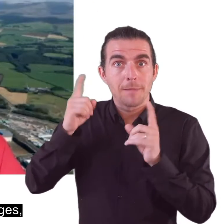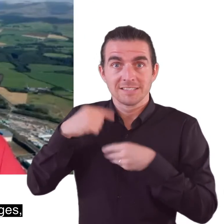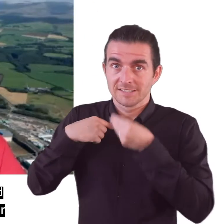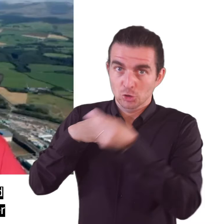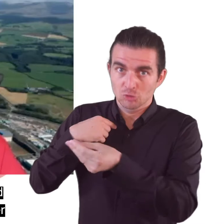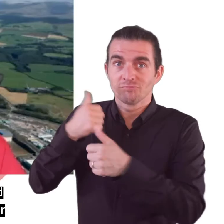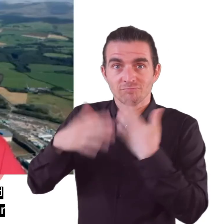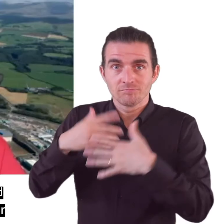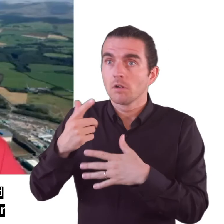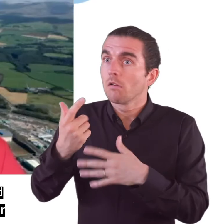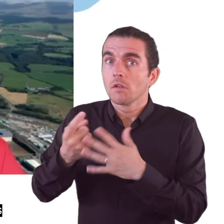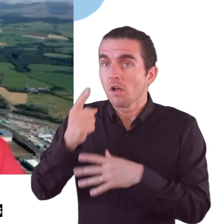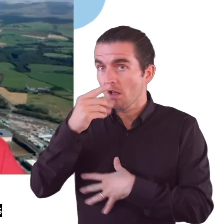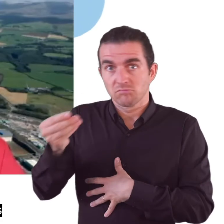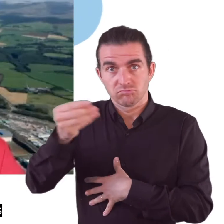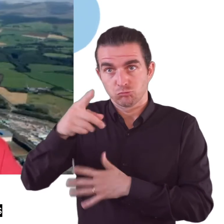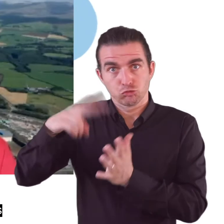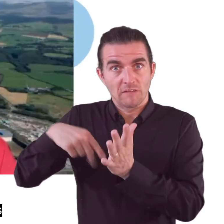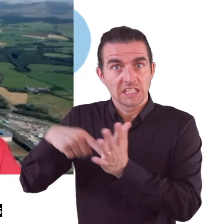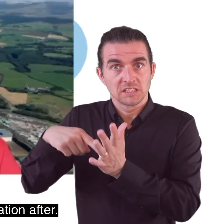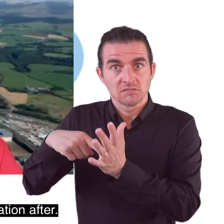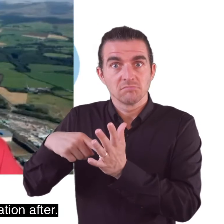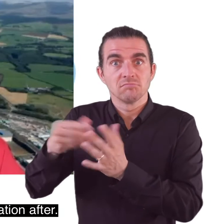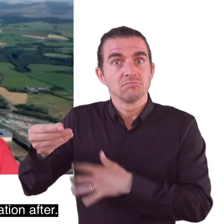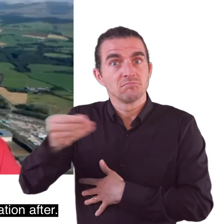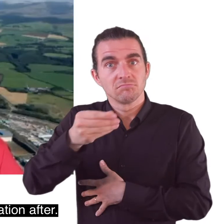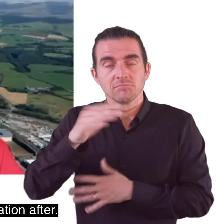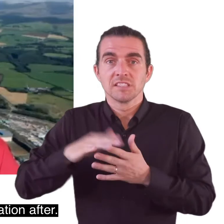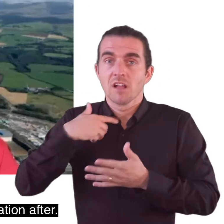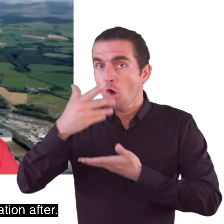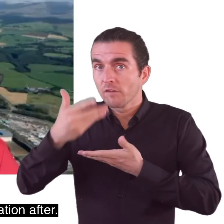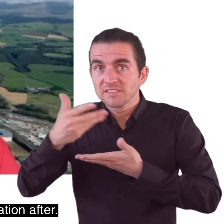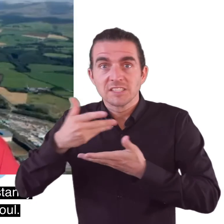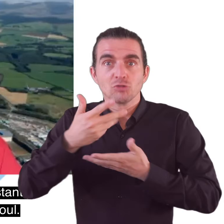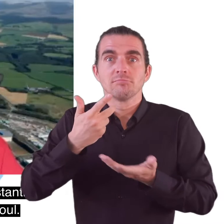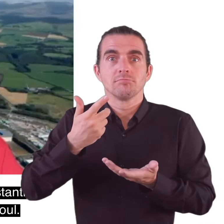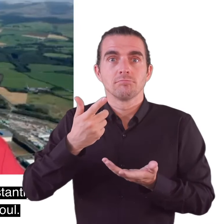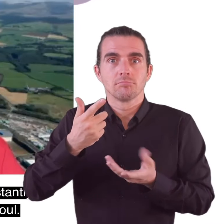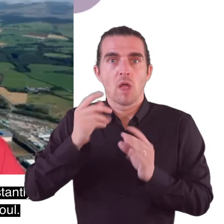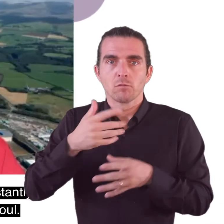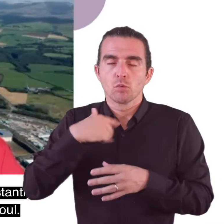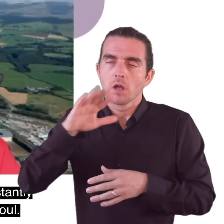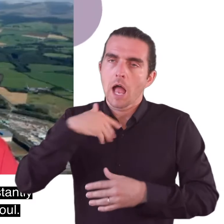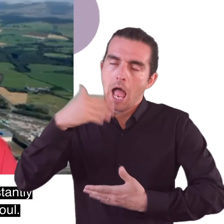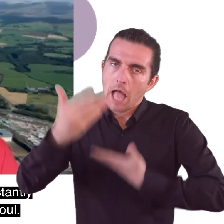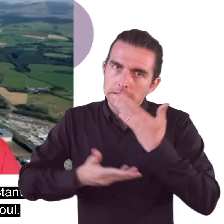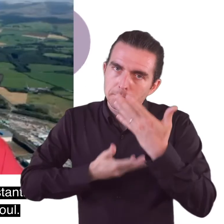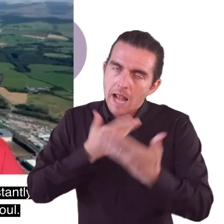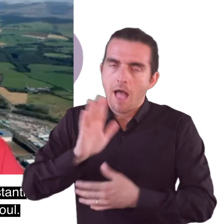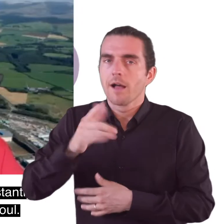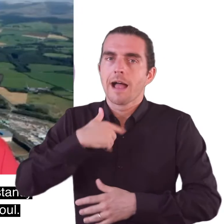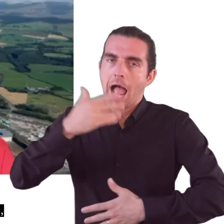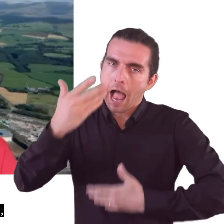manager changes, you can literally hand them a piece of paper and say, go read this and then we'll have a conversation after. So you don't have to constantly be kind of